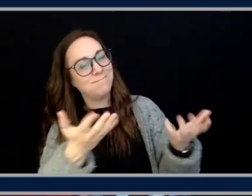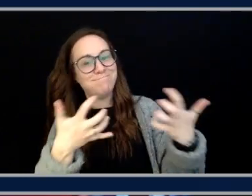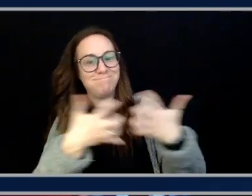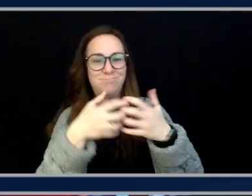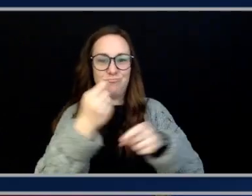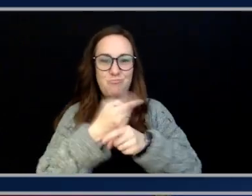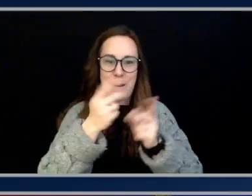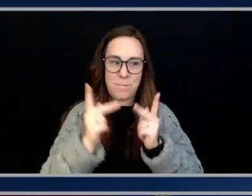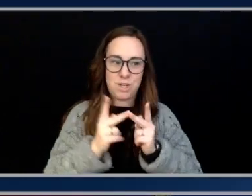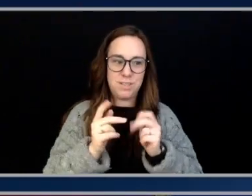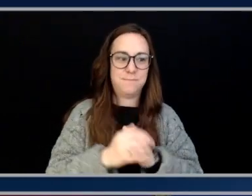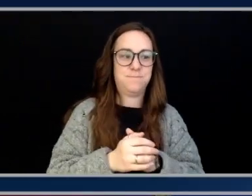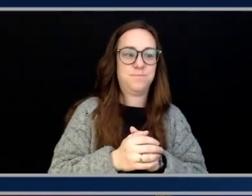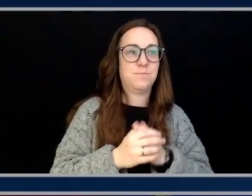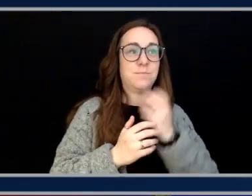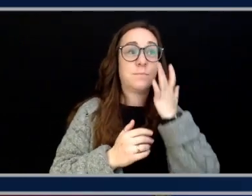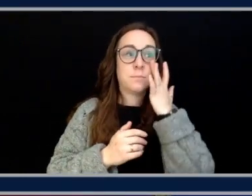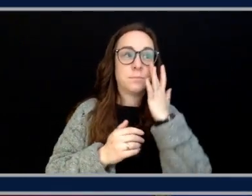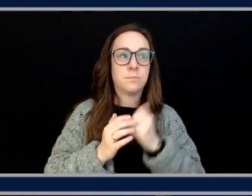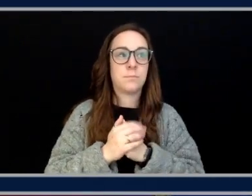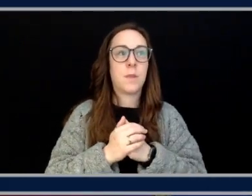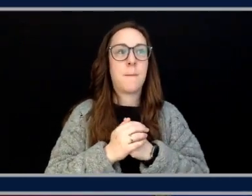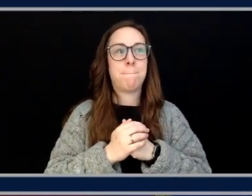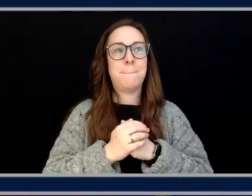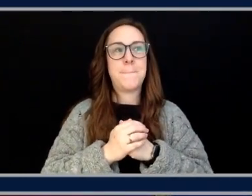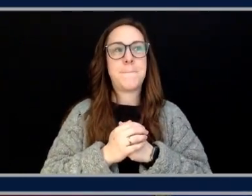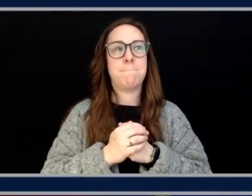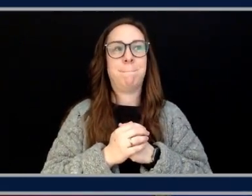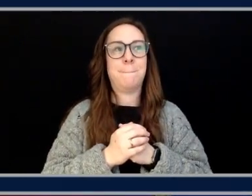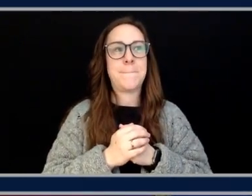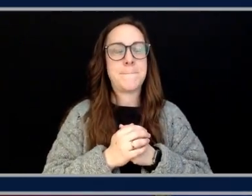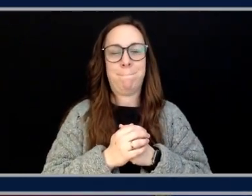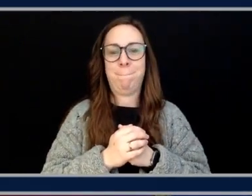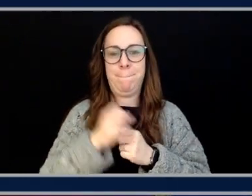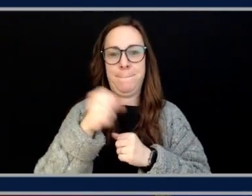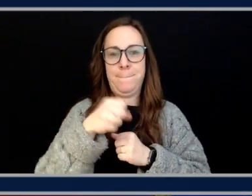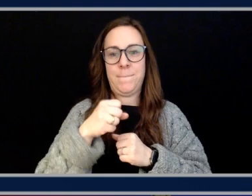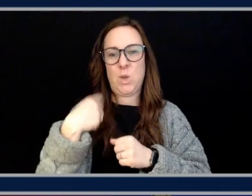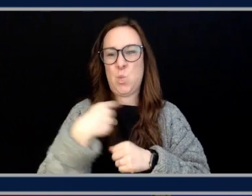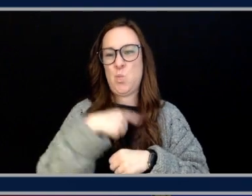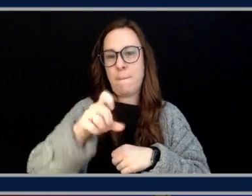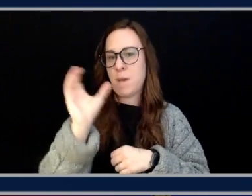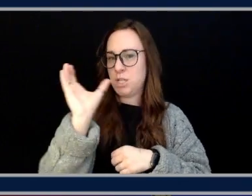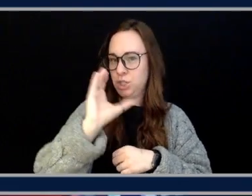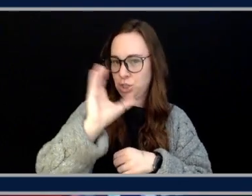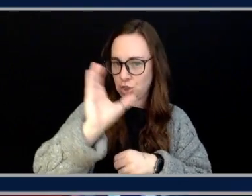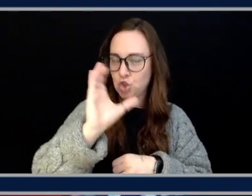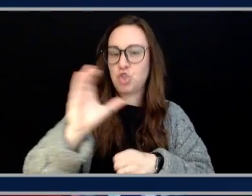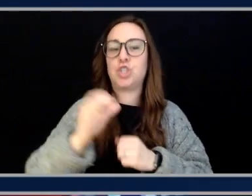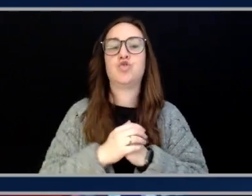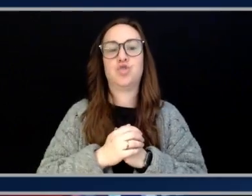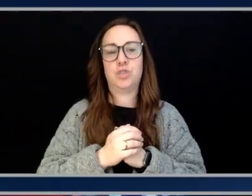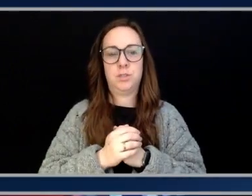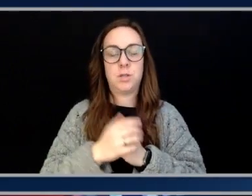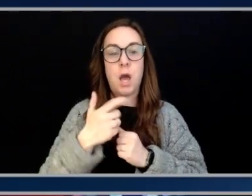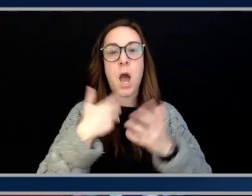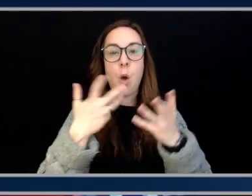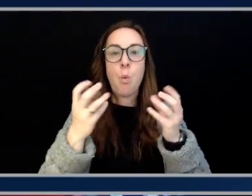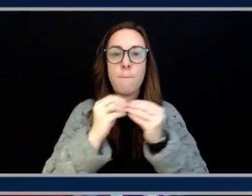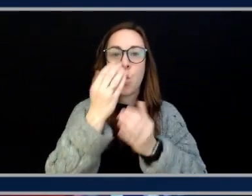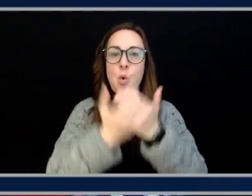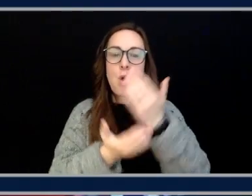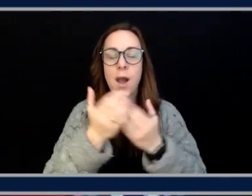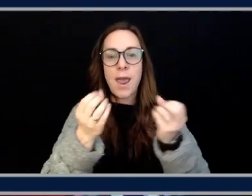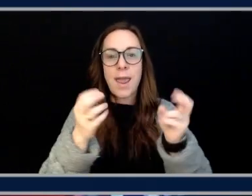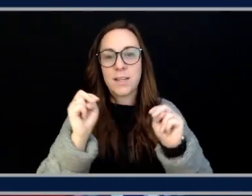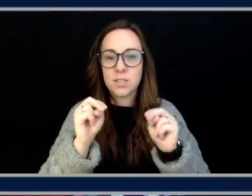Yep. Is this alphabetical? Yeah, it's alphabetical. You know what? We're going to search. So let's maybe search that up. If you're like, I want to get more hands-on with guard duty, like